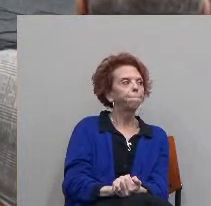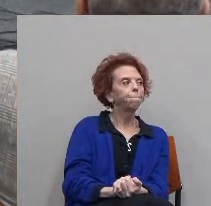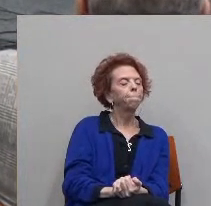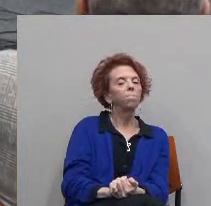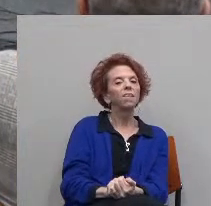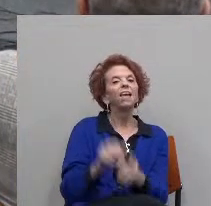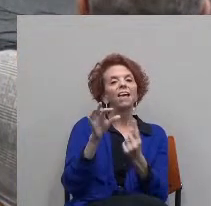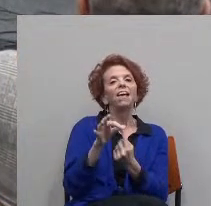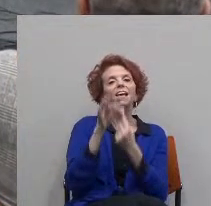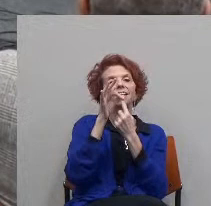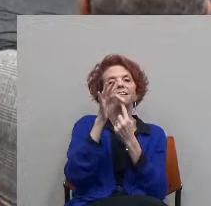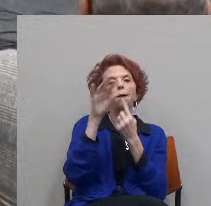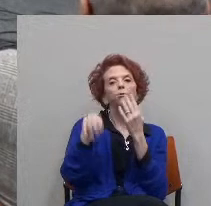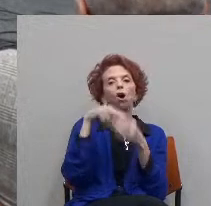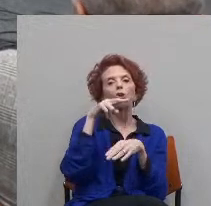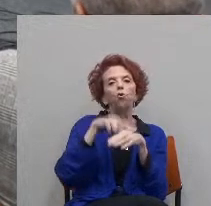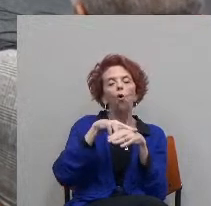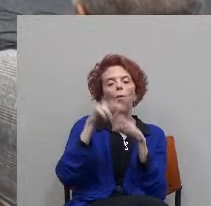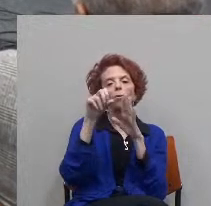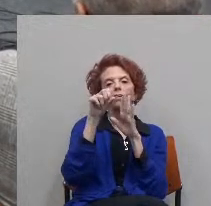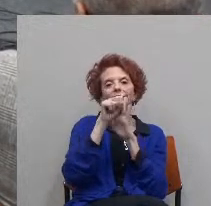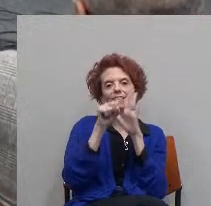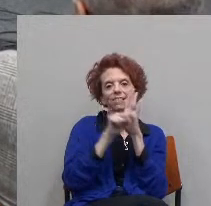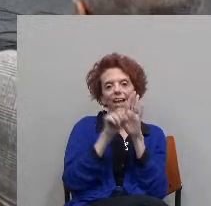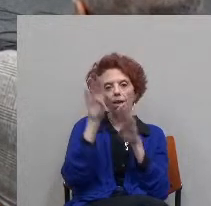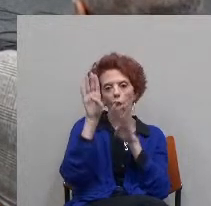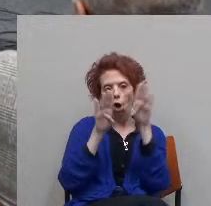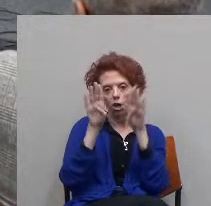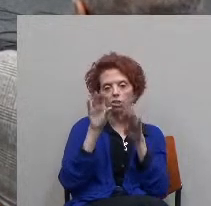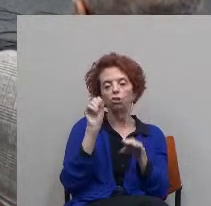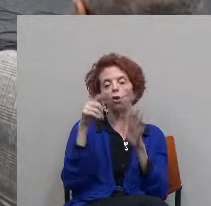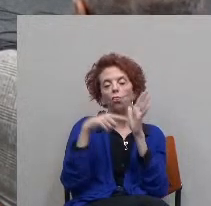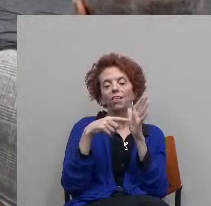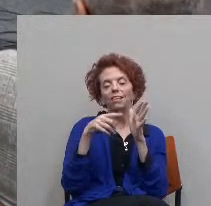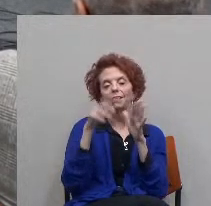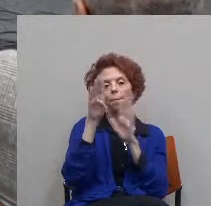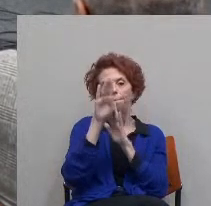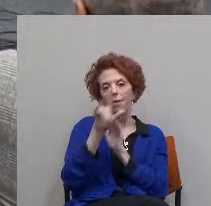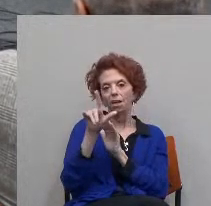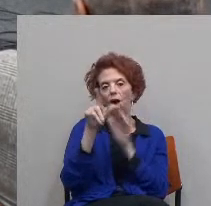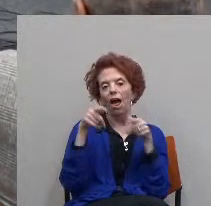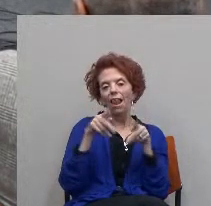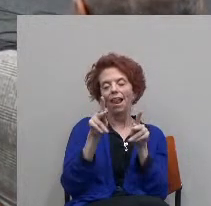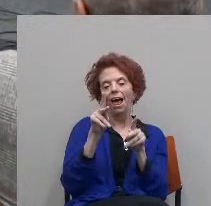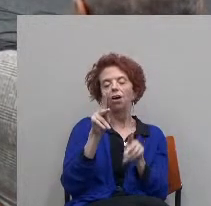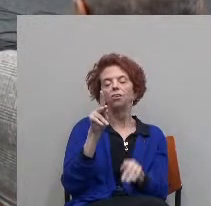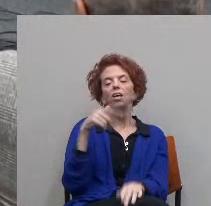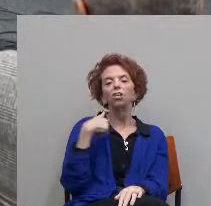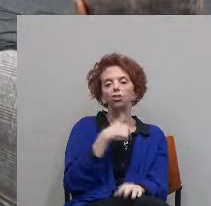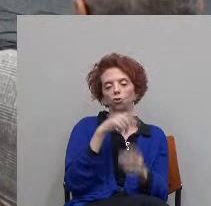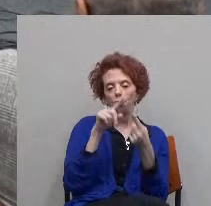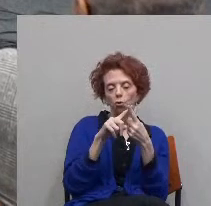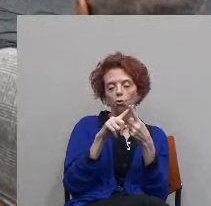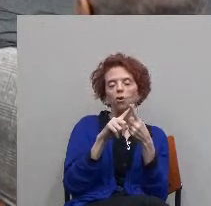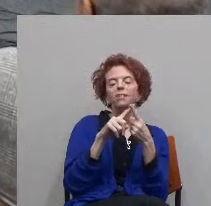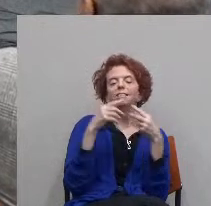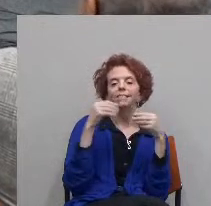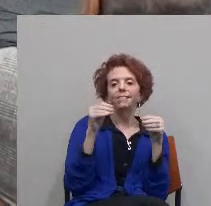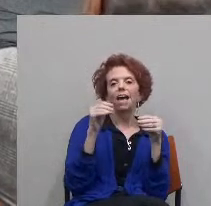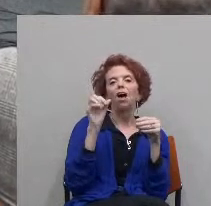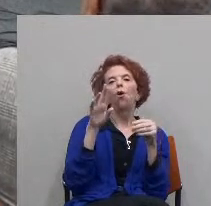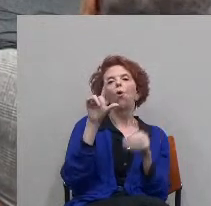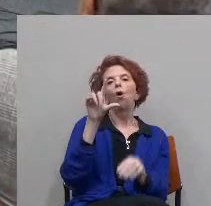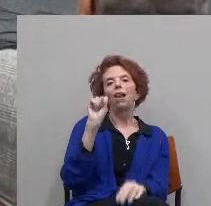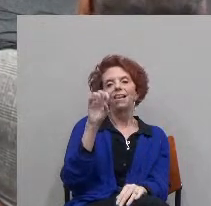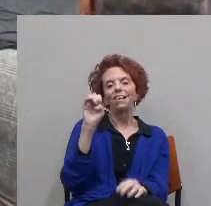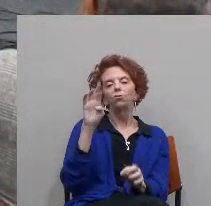state auction that would happen. So this bill is allowing BESE to enter into a lease, to sell the property,